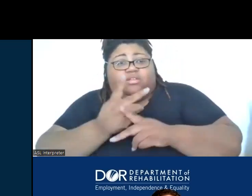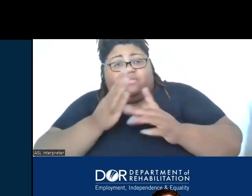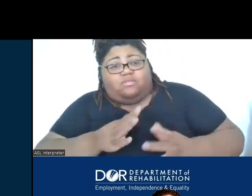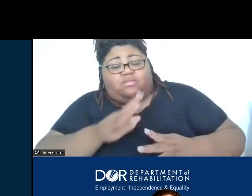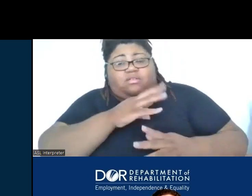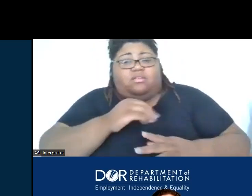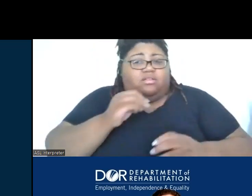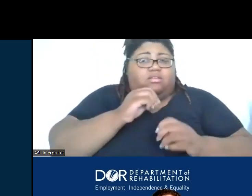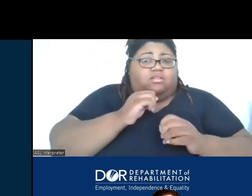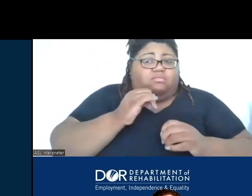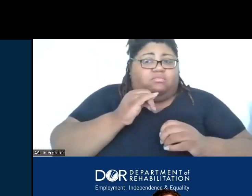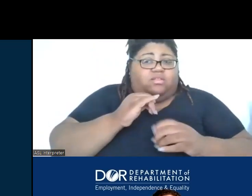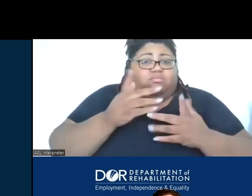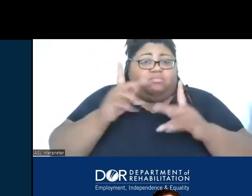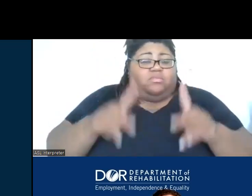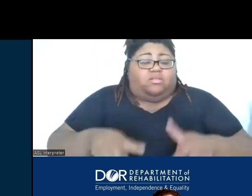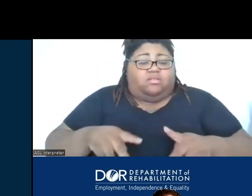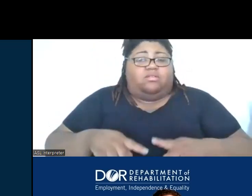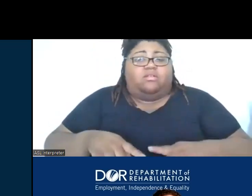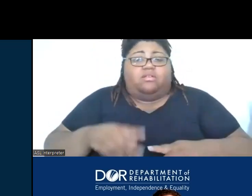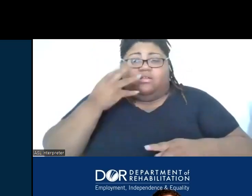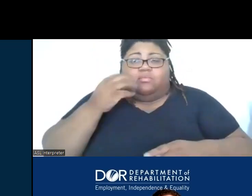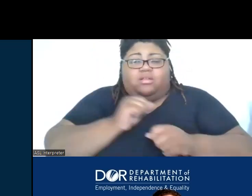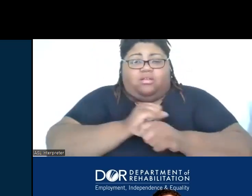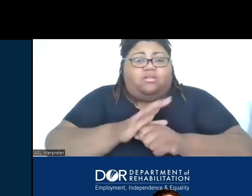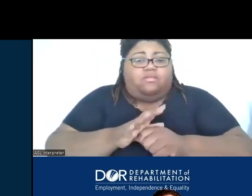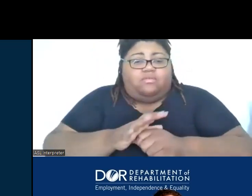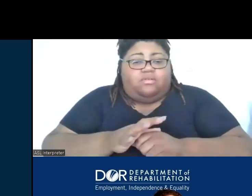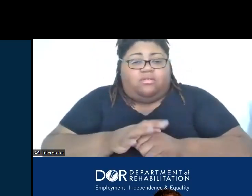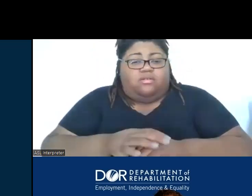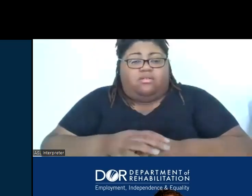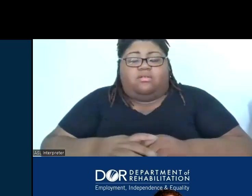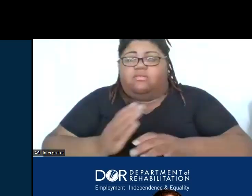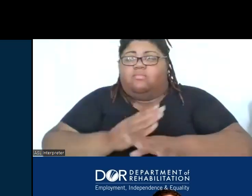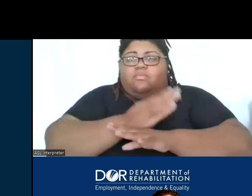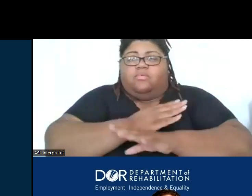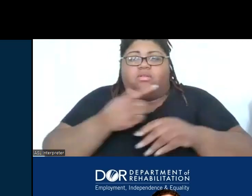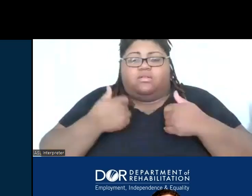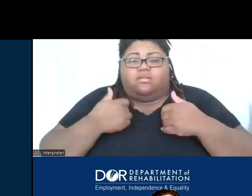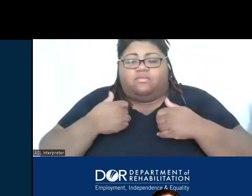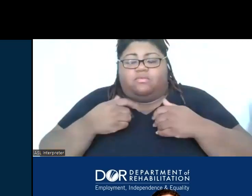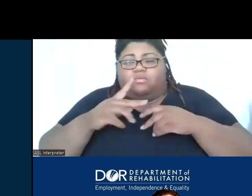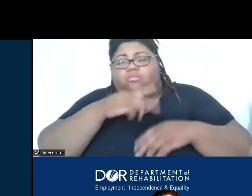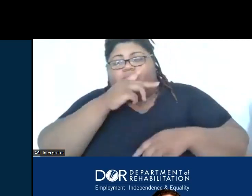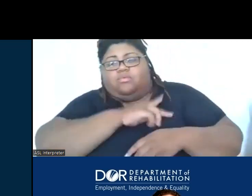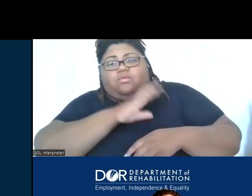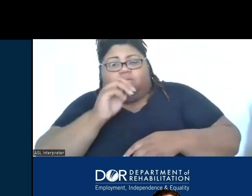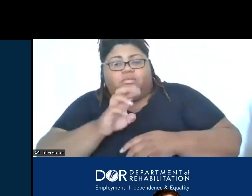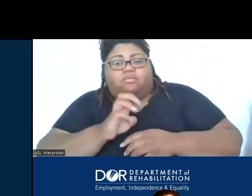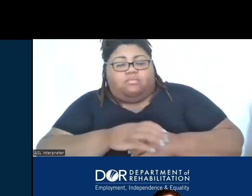this point. Having those backup resources for your personal care